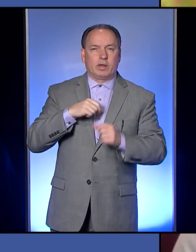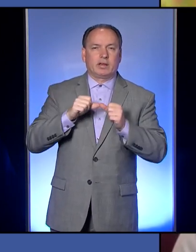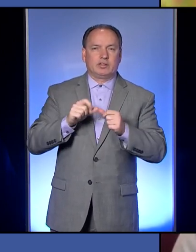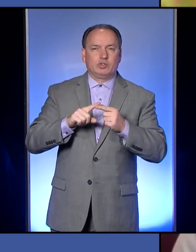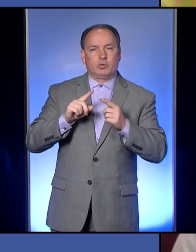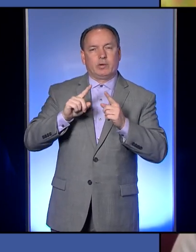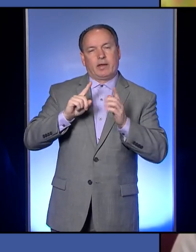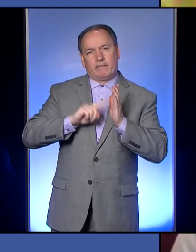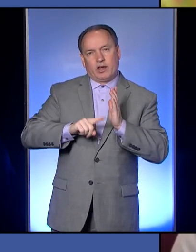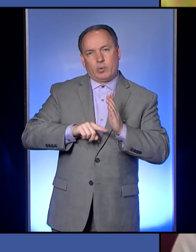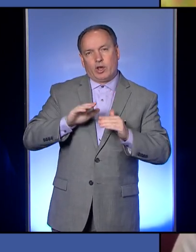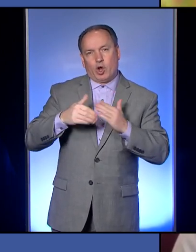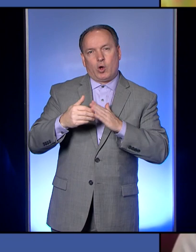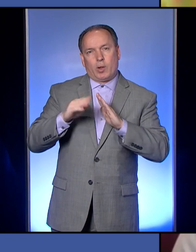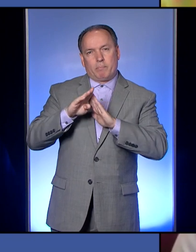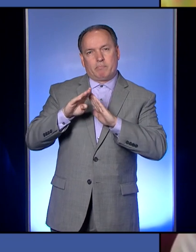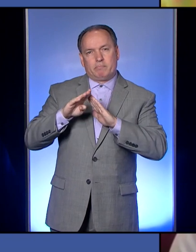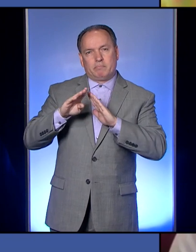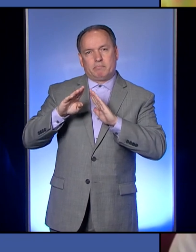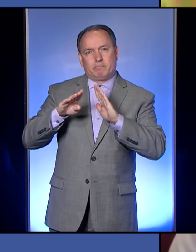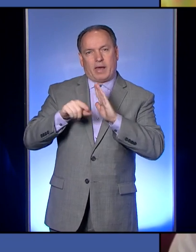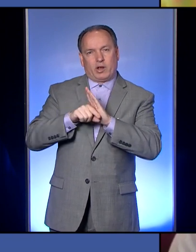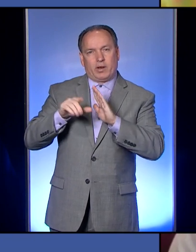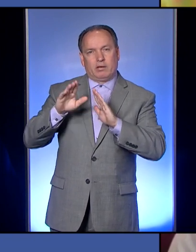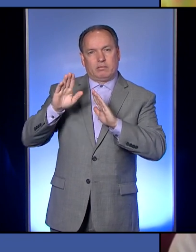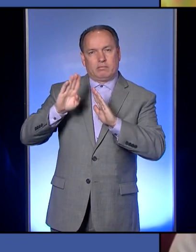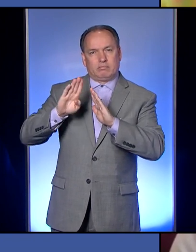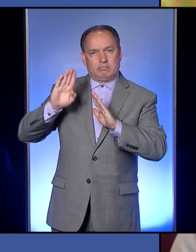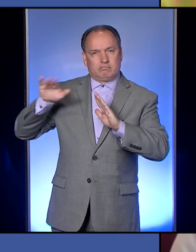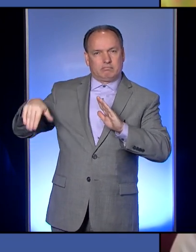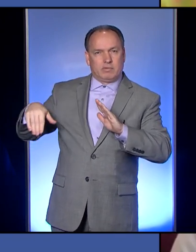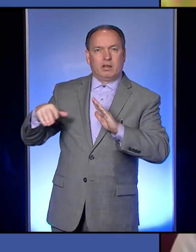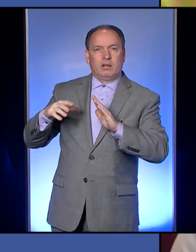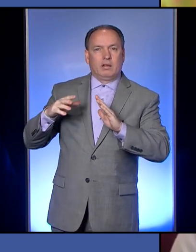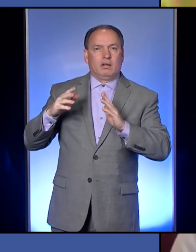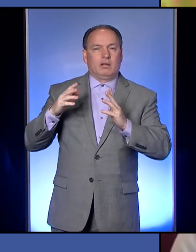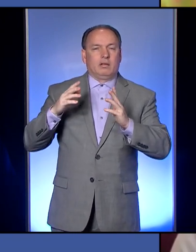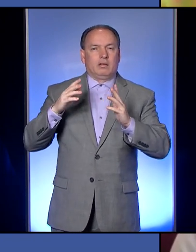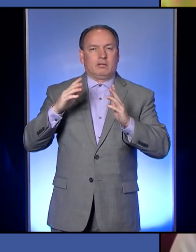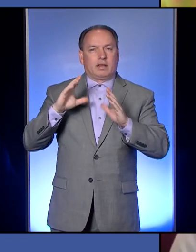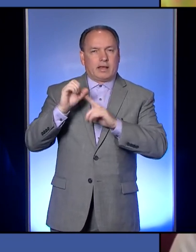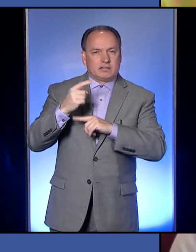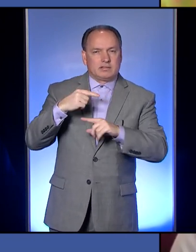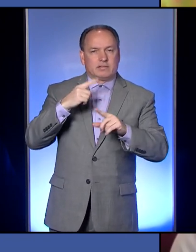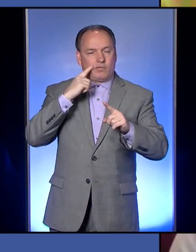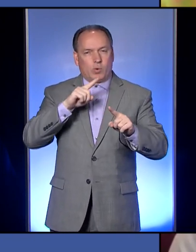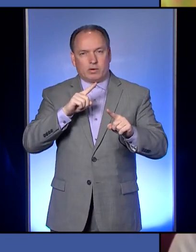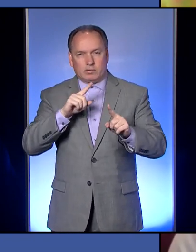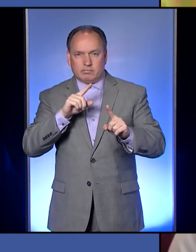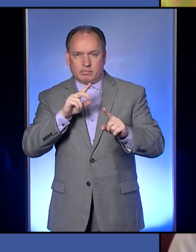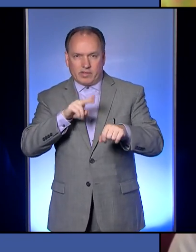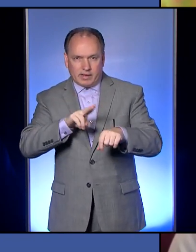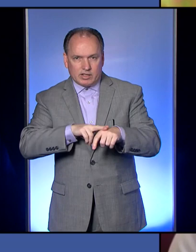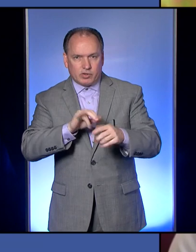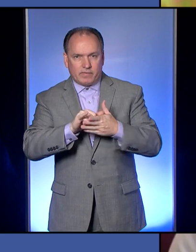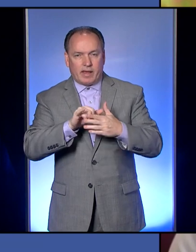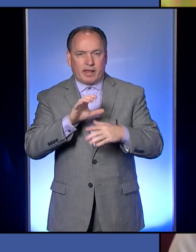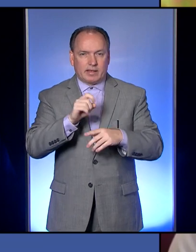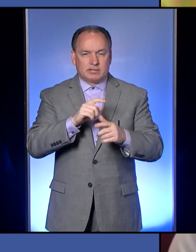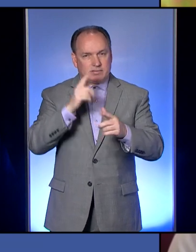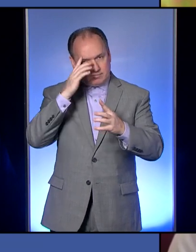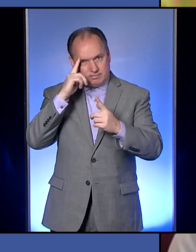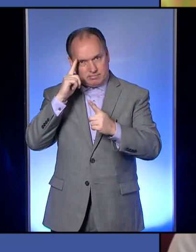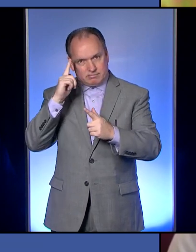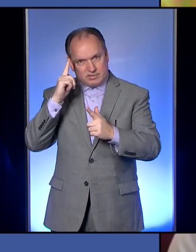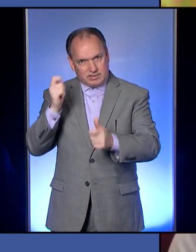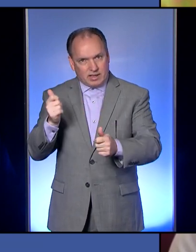those backlog of cases that were maybe delayed for the critical nature of the case. That will be up to the surgeon and the medical